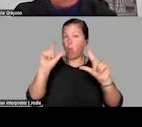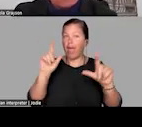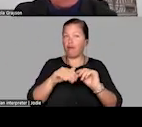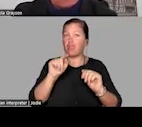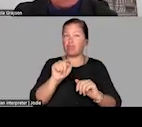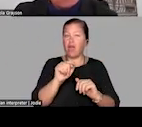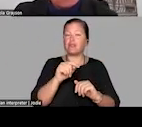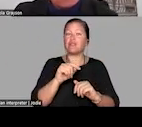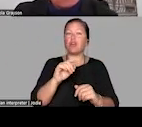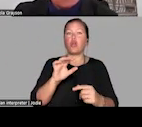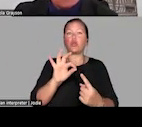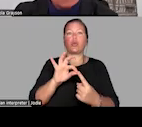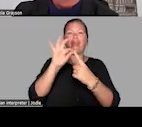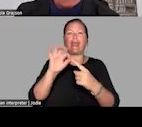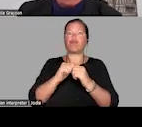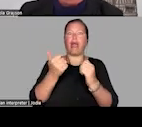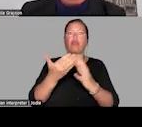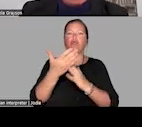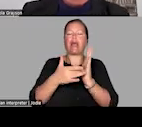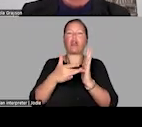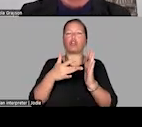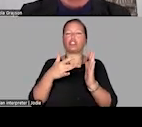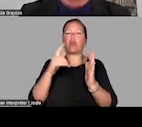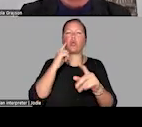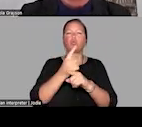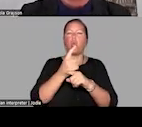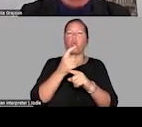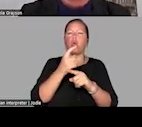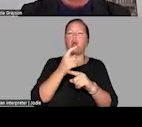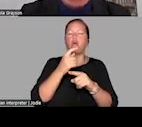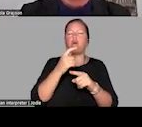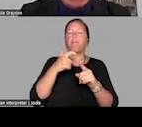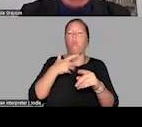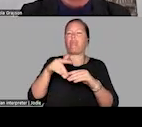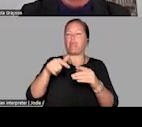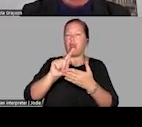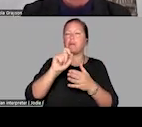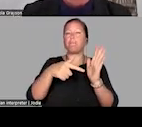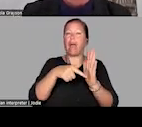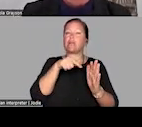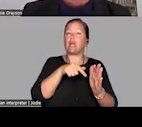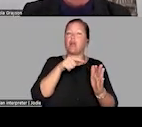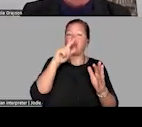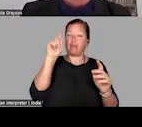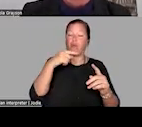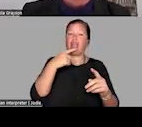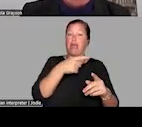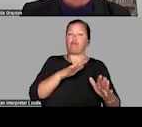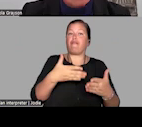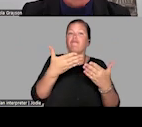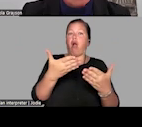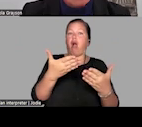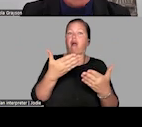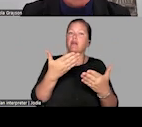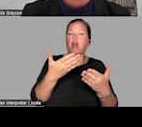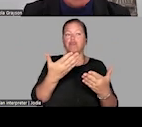unique breakthrough of this technology, we will go into a little bit detail early, is to provide some theoretical guarantee that